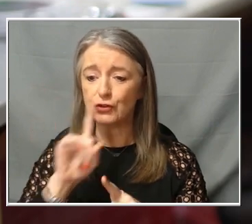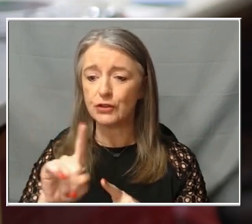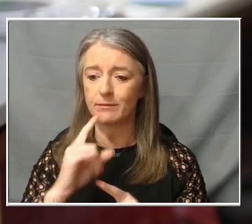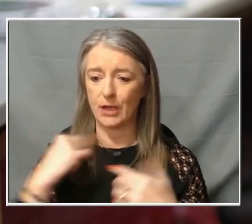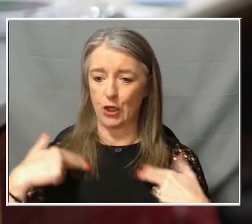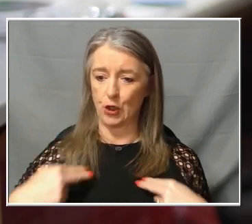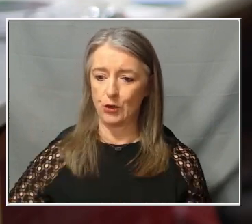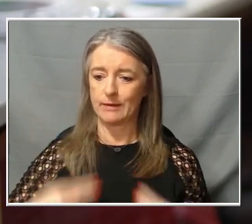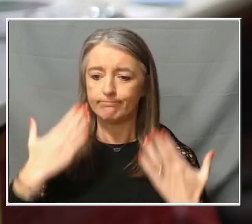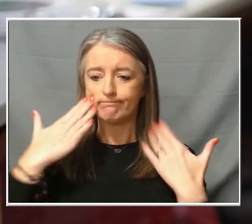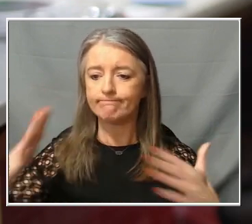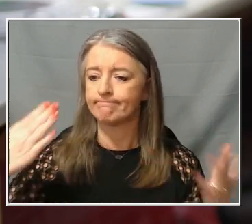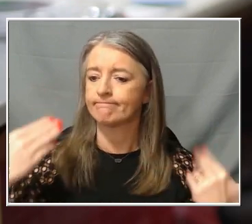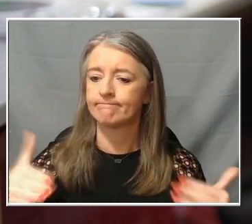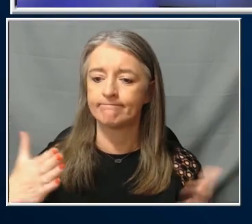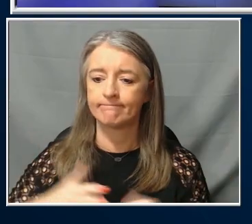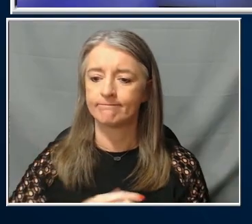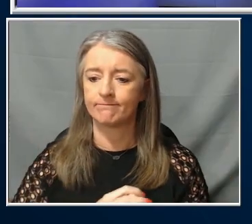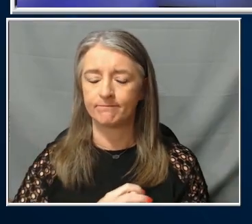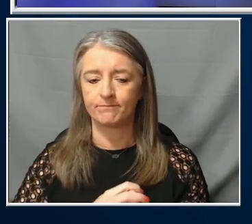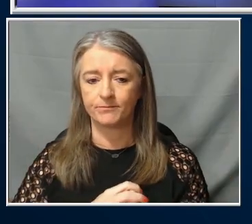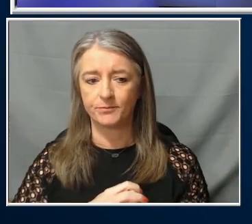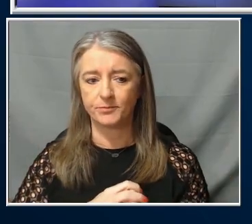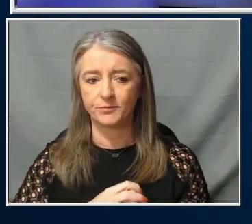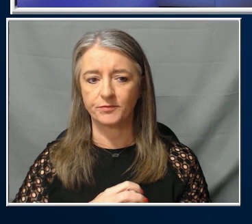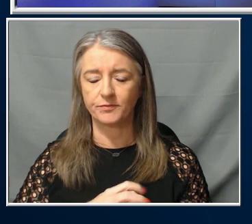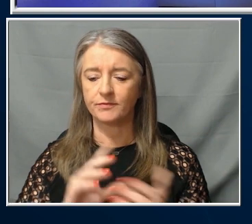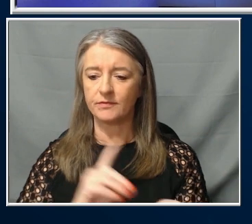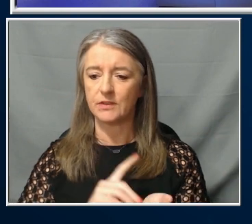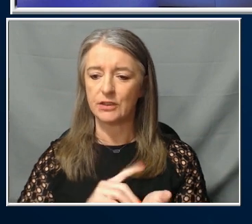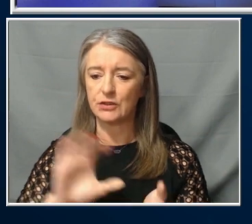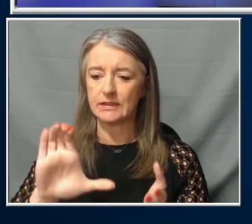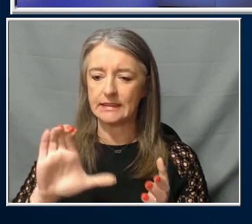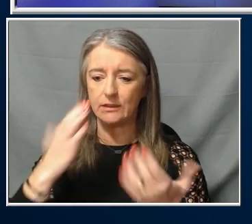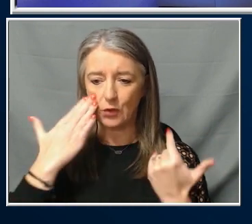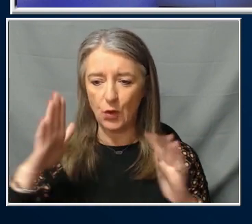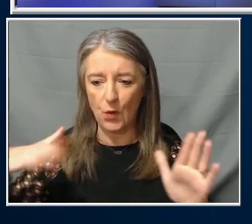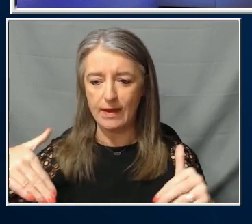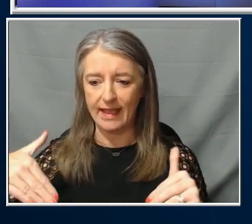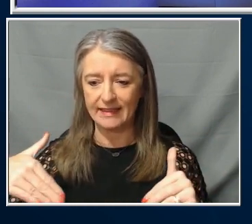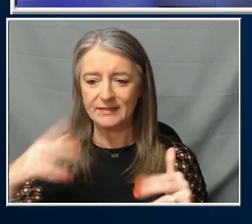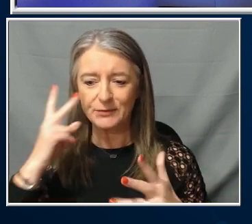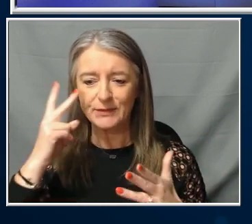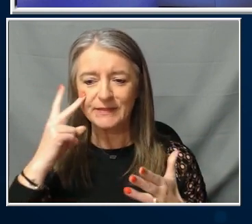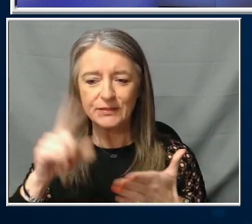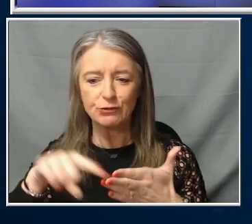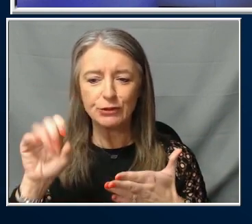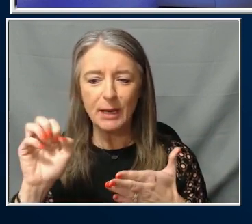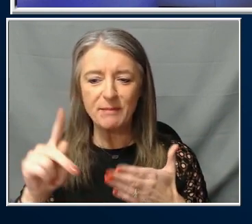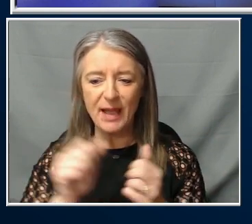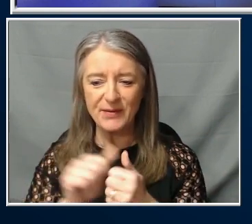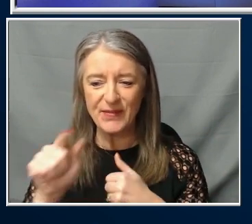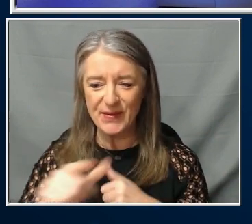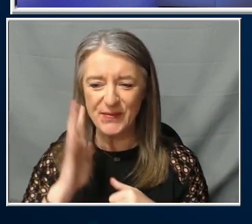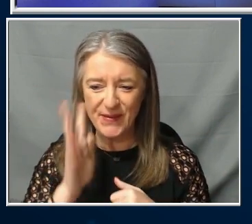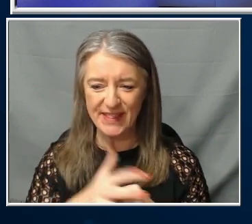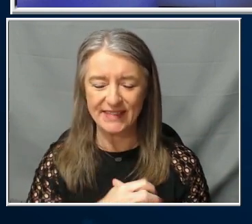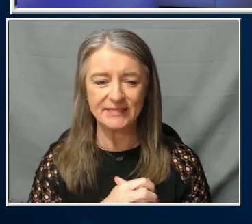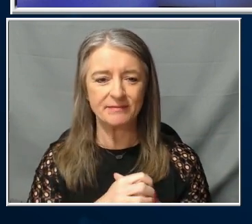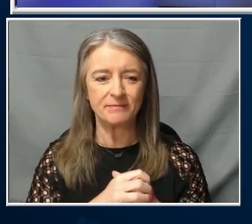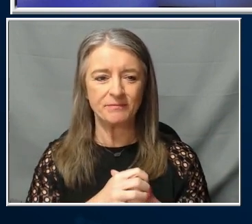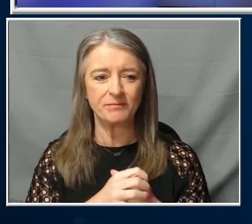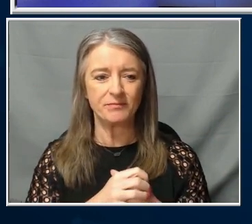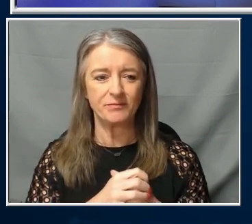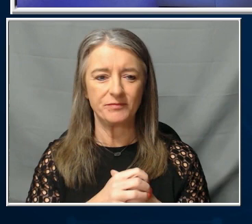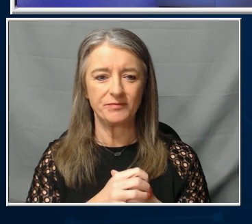to go and we are going. Dr. C, you don't know yet. We'll have to check back with you for sure. Okay, so here's a little